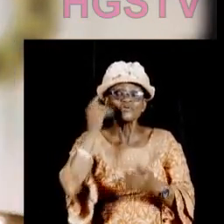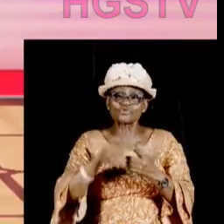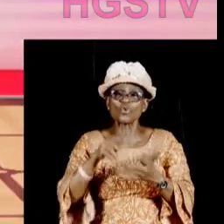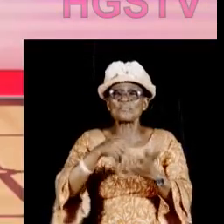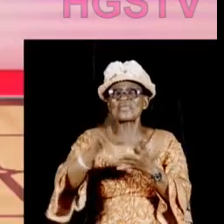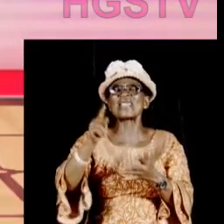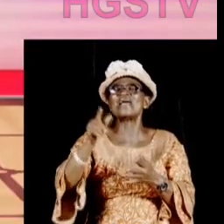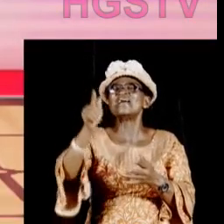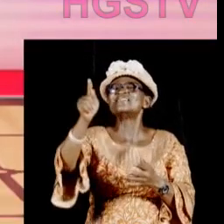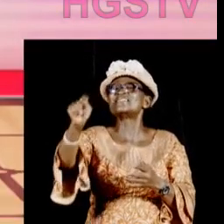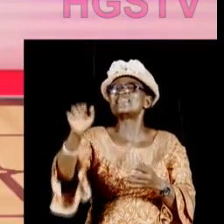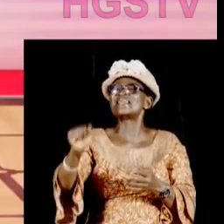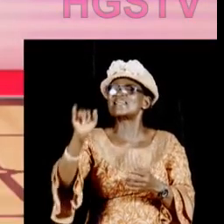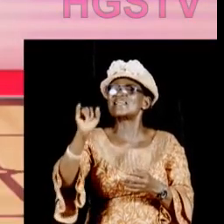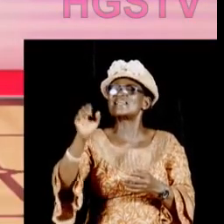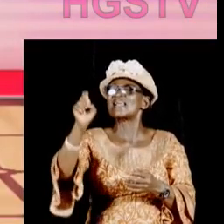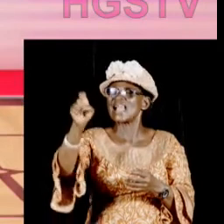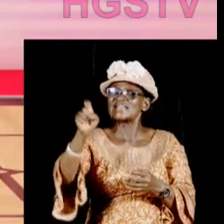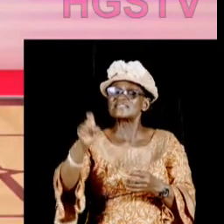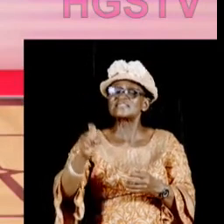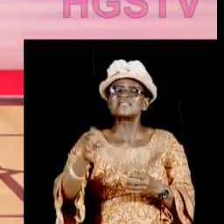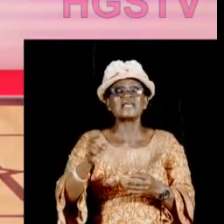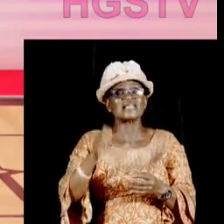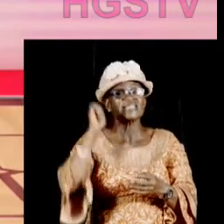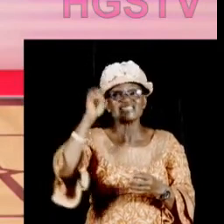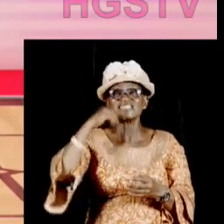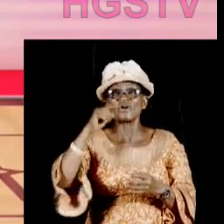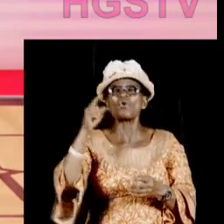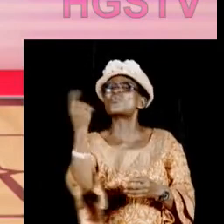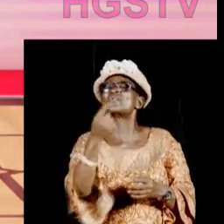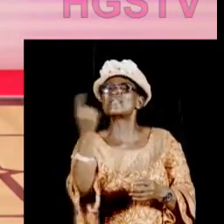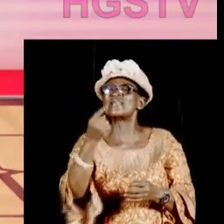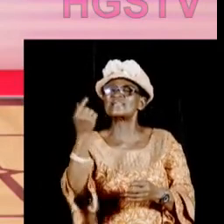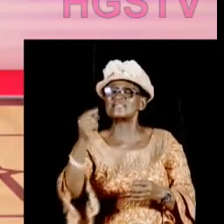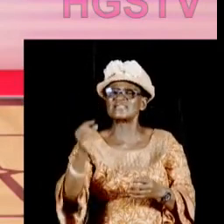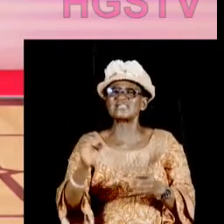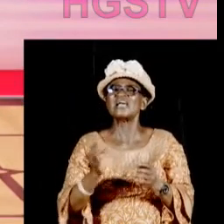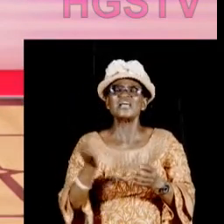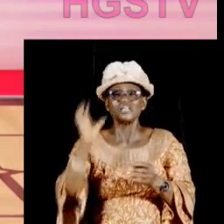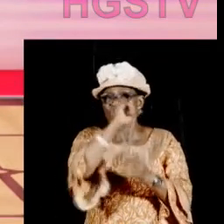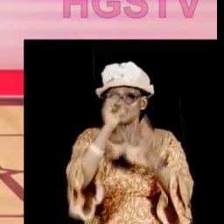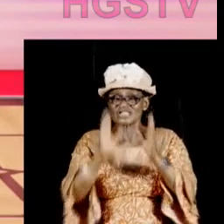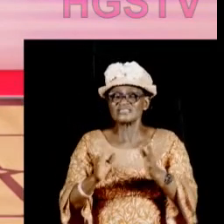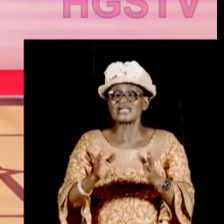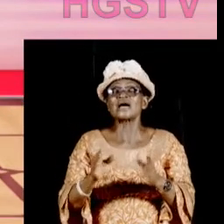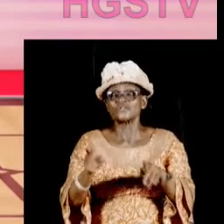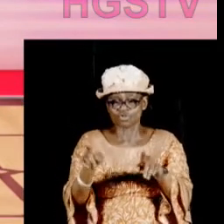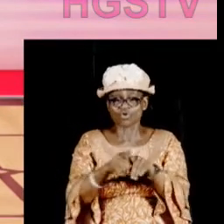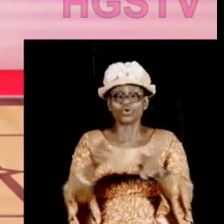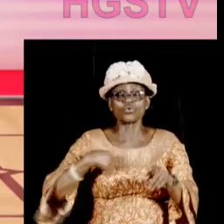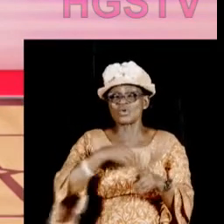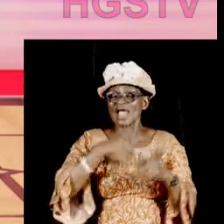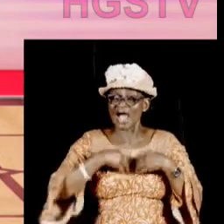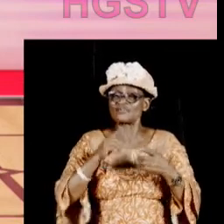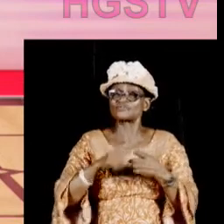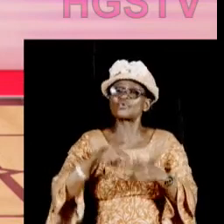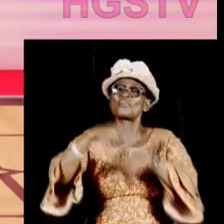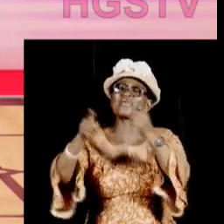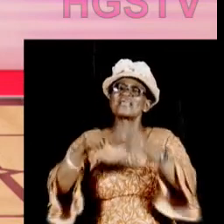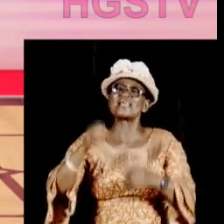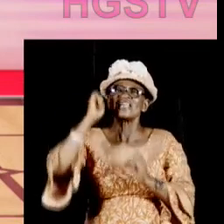only the strangers. He said, for us not to make them offended, we have to pay. He said, go to the